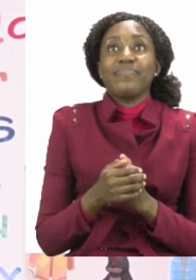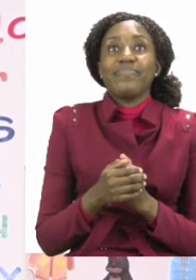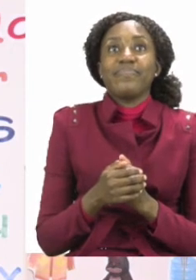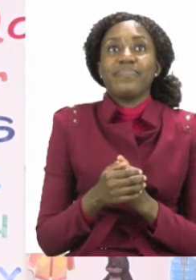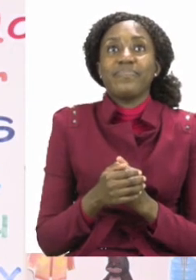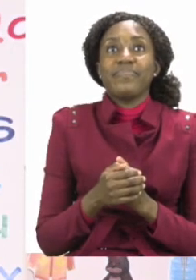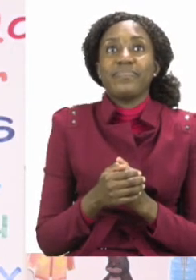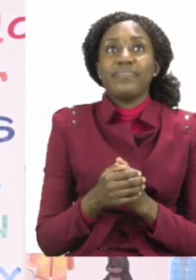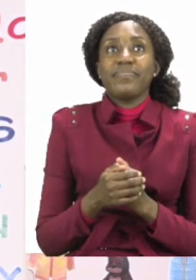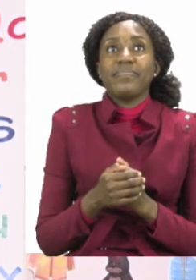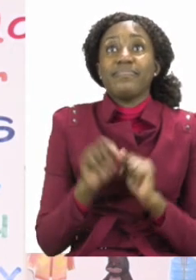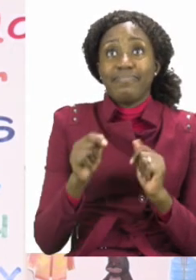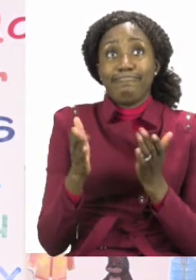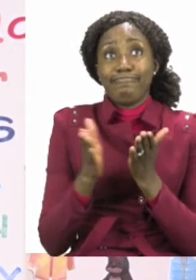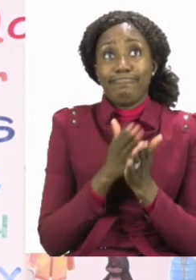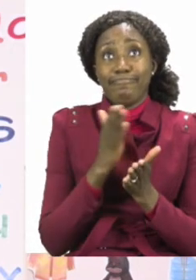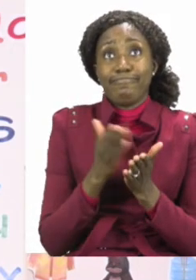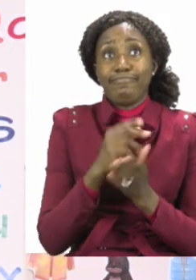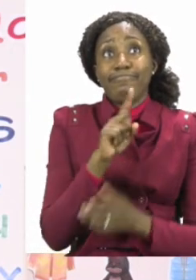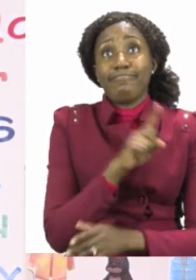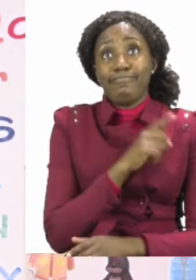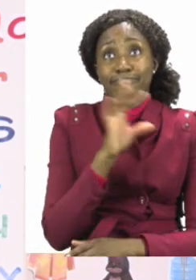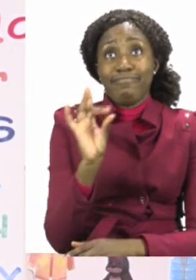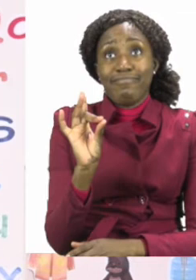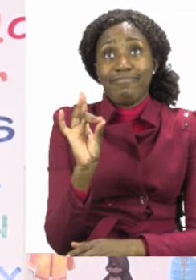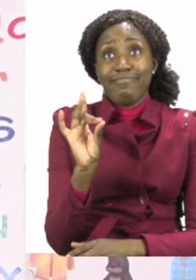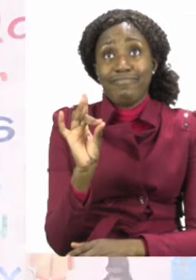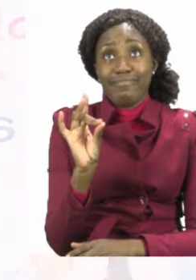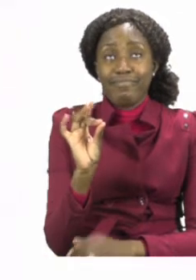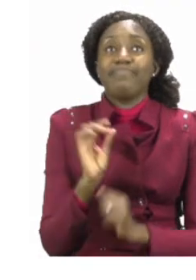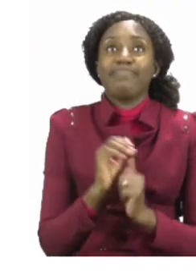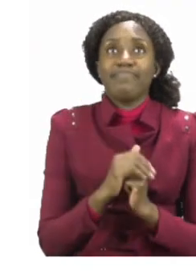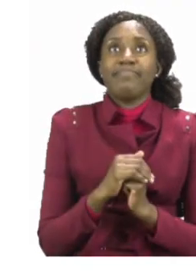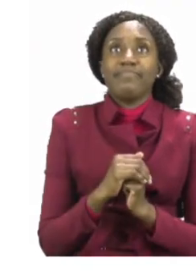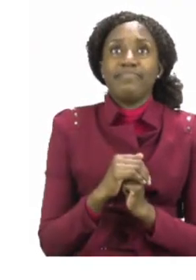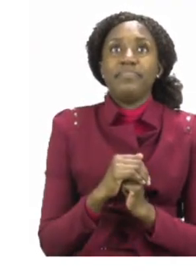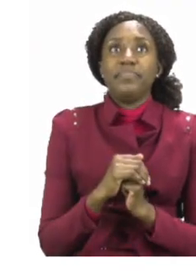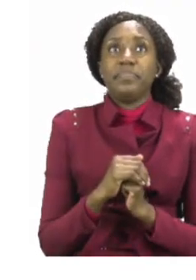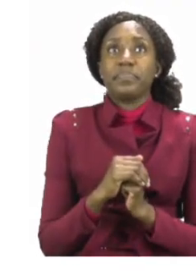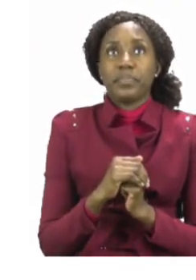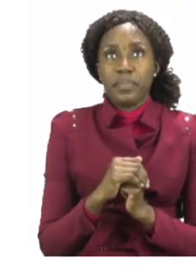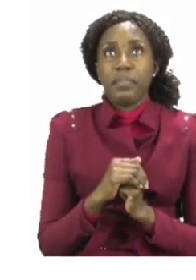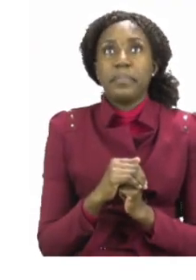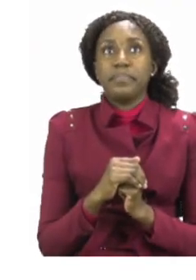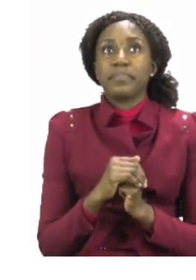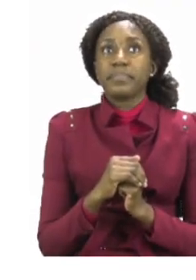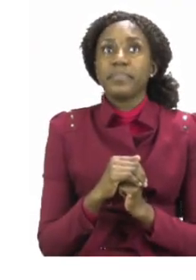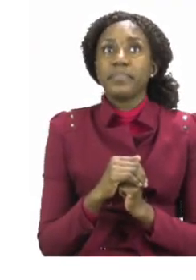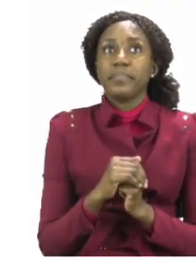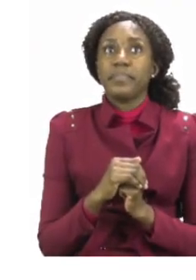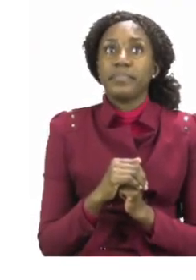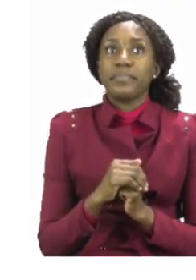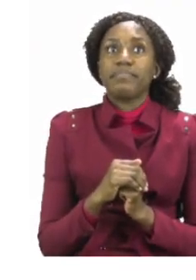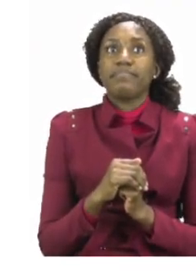let's quickly turn our booklets to page 18. On page 18,